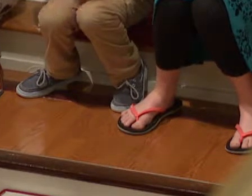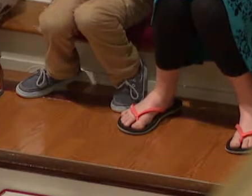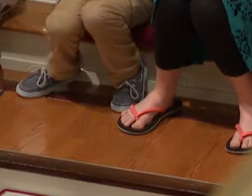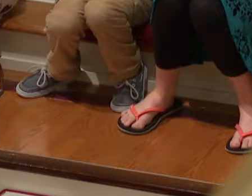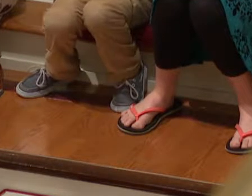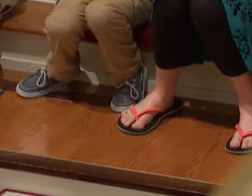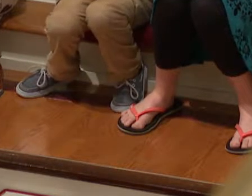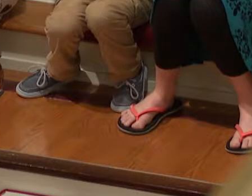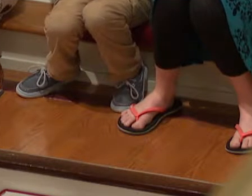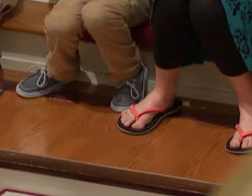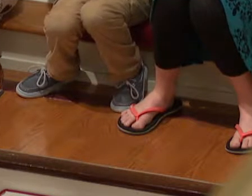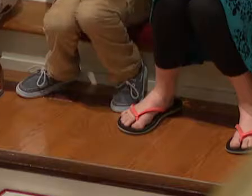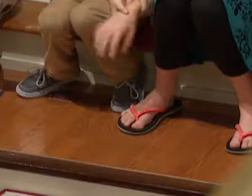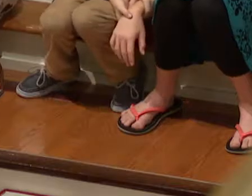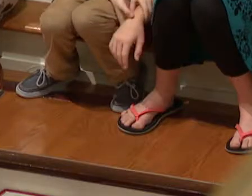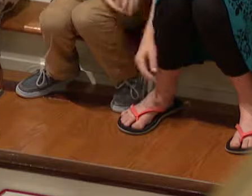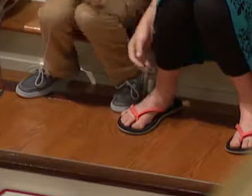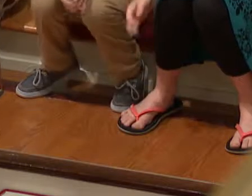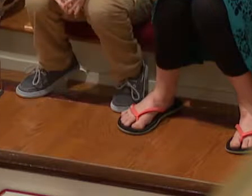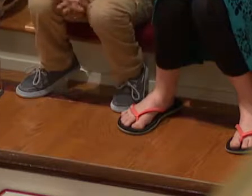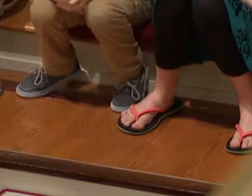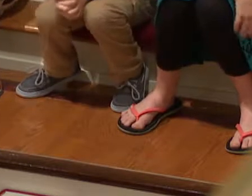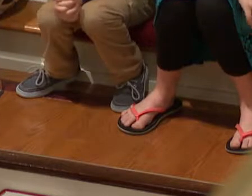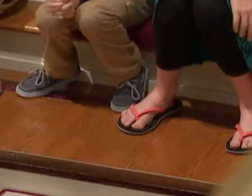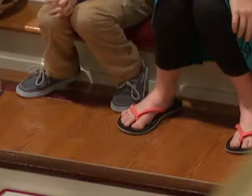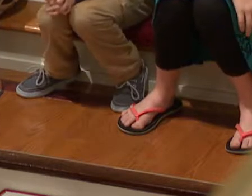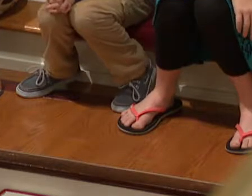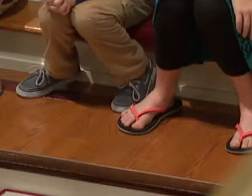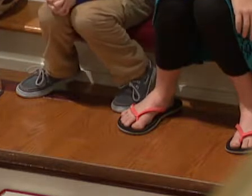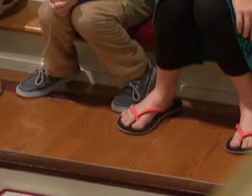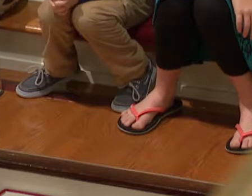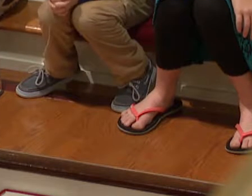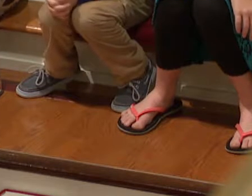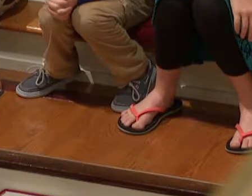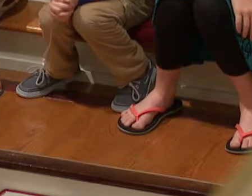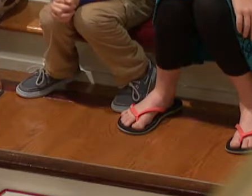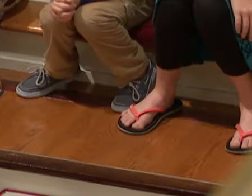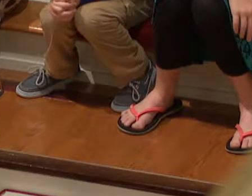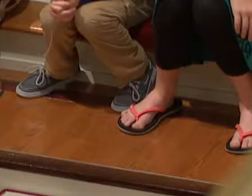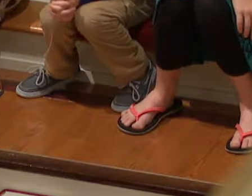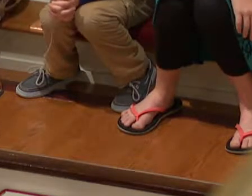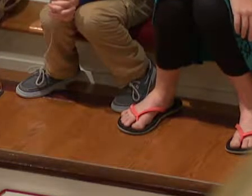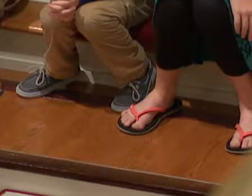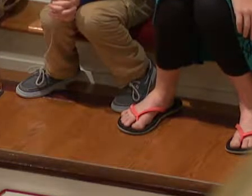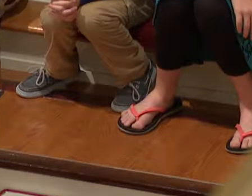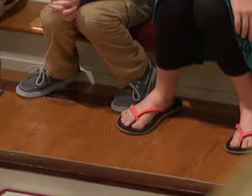any of you say something like that? Some of you do. Did you have a question too, Jacinda, or something to say?